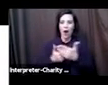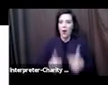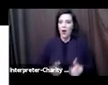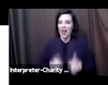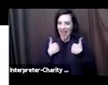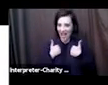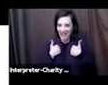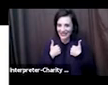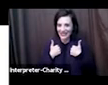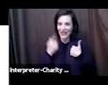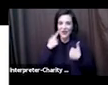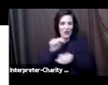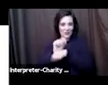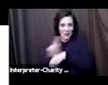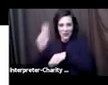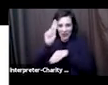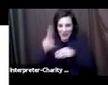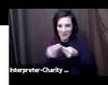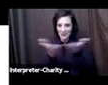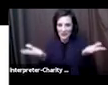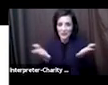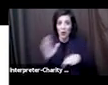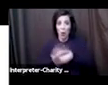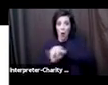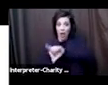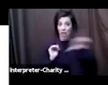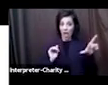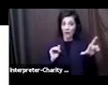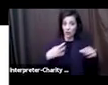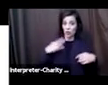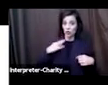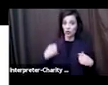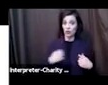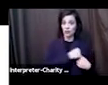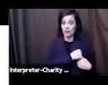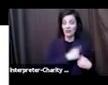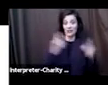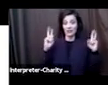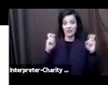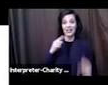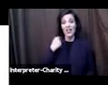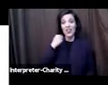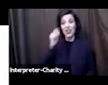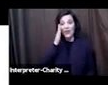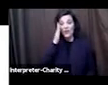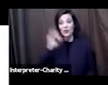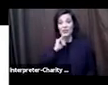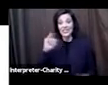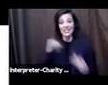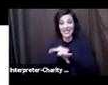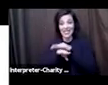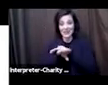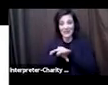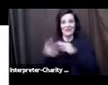So here's a little bit more about us. This is me on the left. I'm wearing a shirt that says the future is accessible. My name is Alana Raffel. I'm an